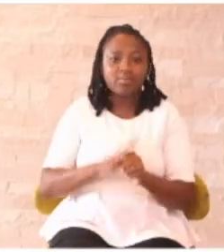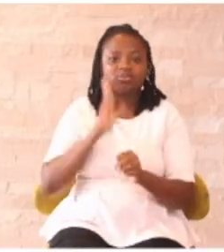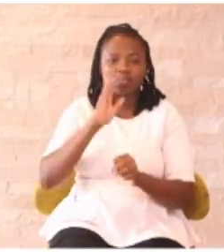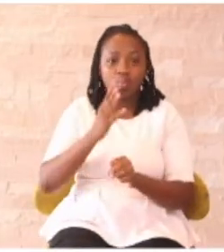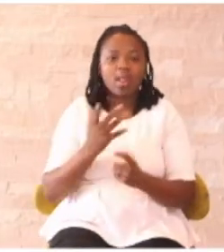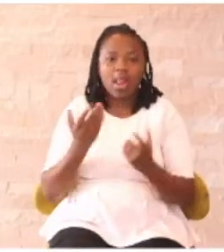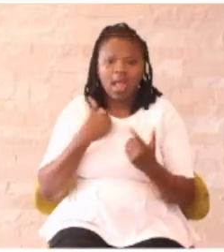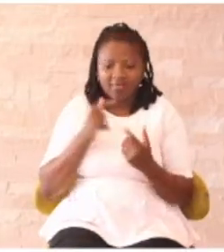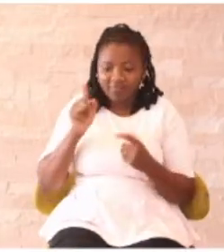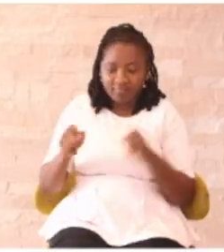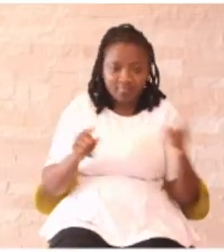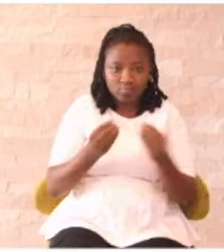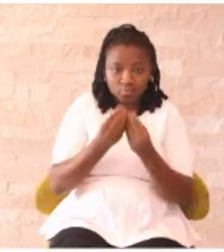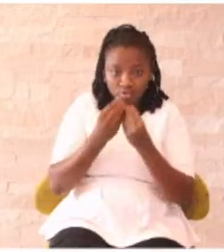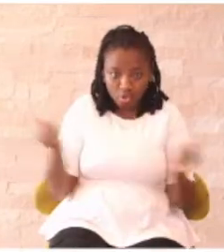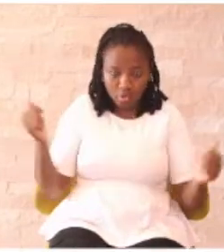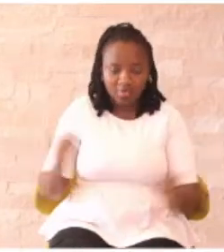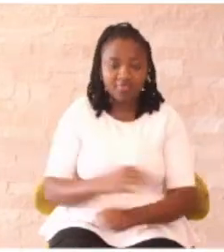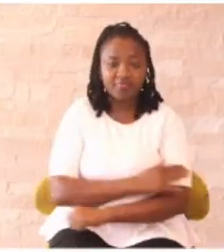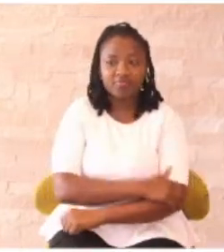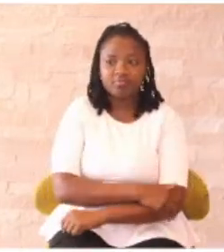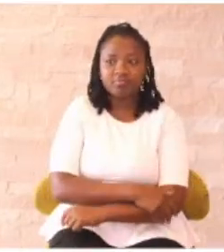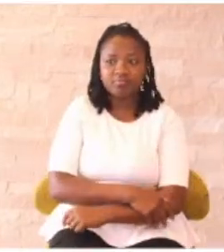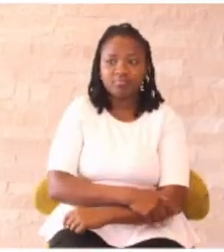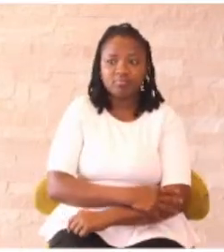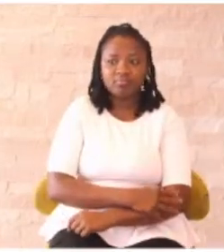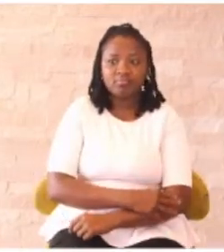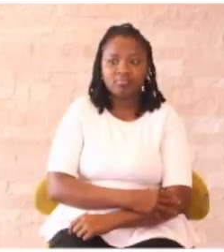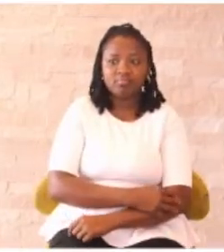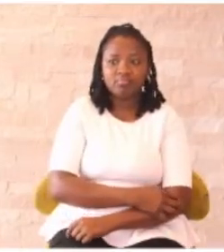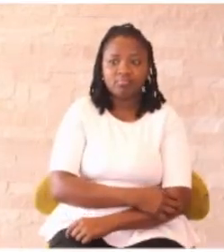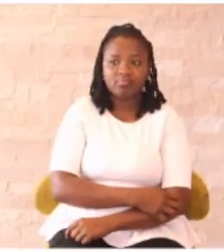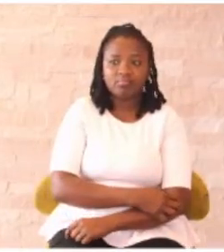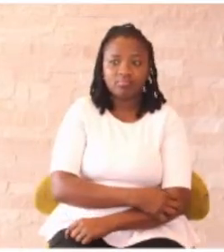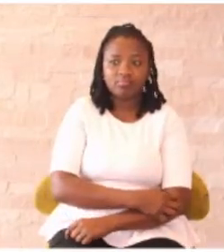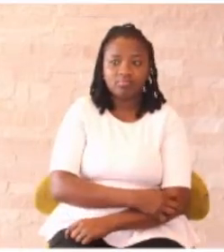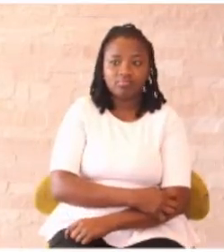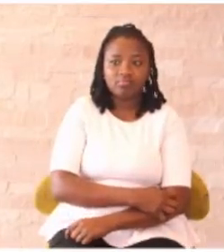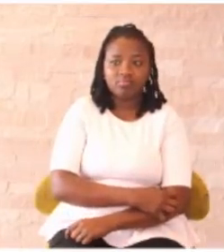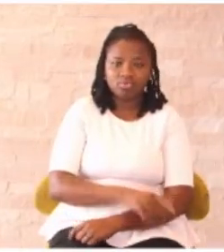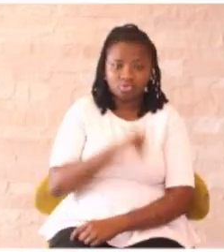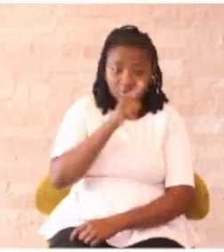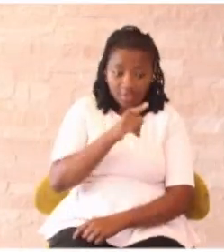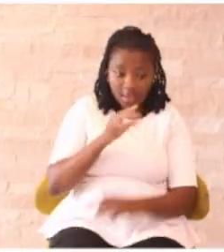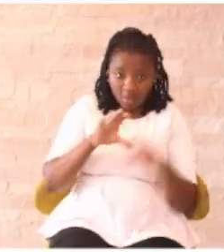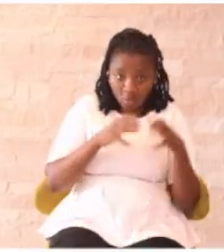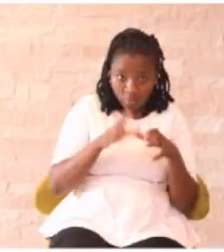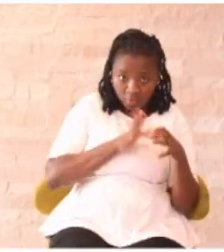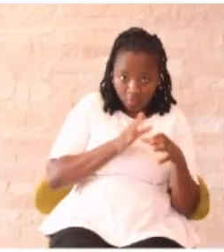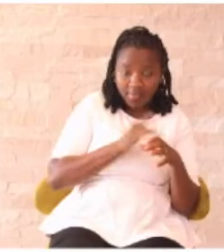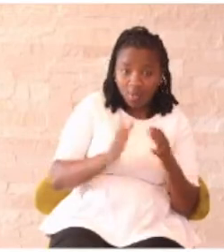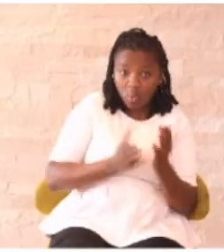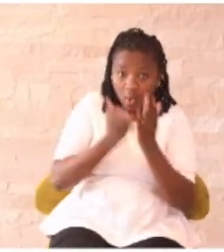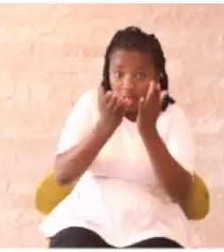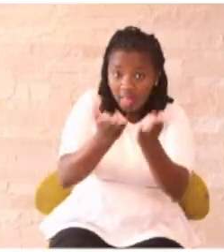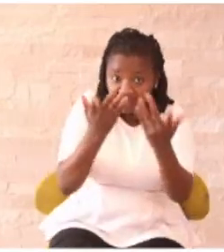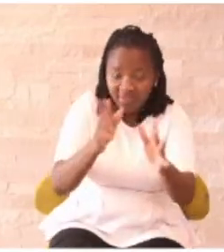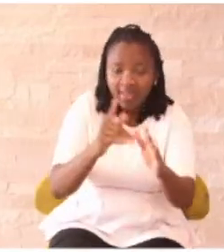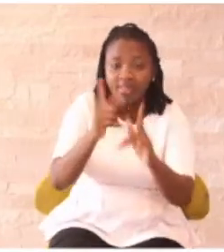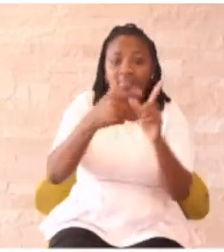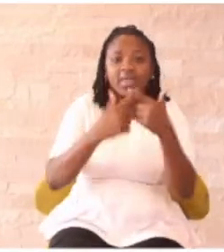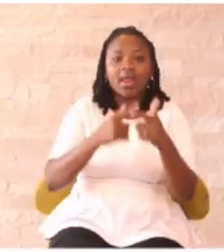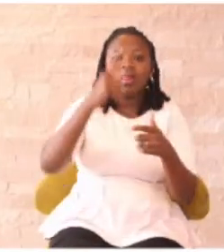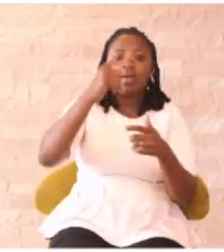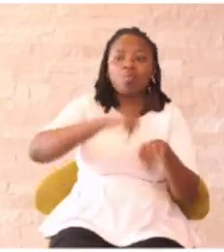have it in the next year's budget, these women continue to follow up. As soon as the budget